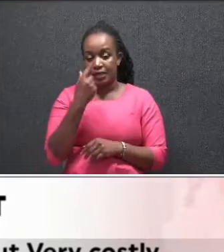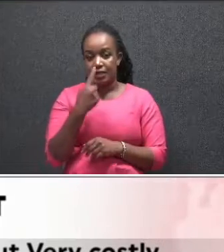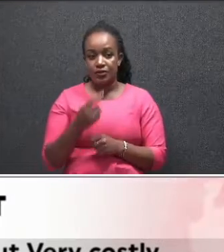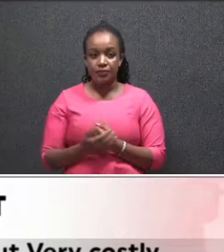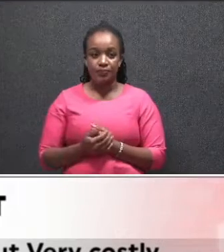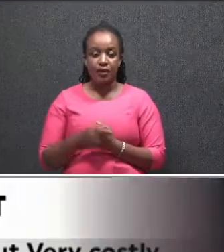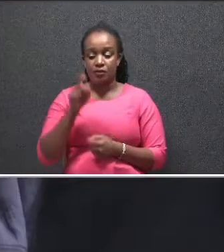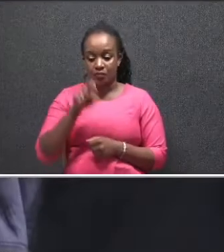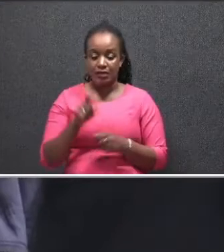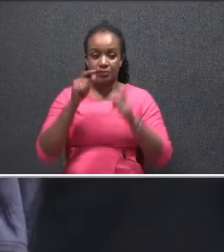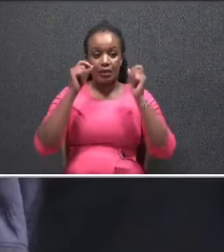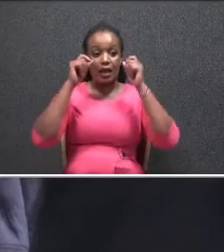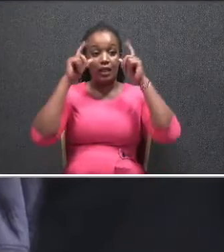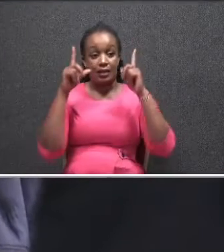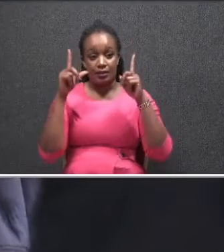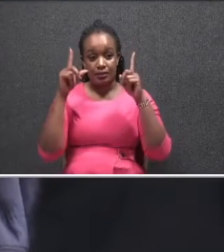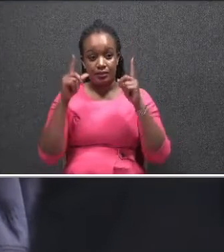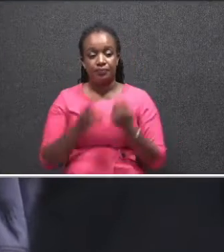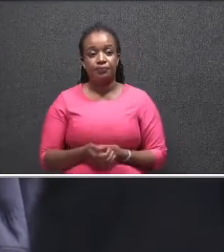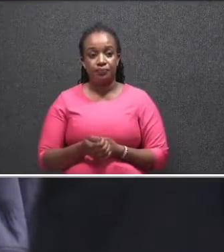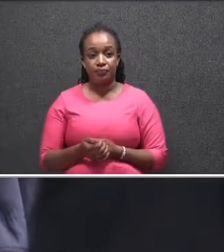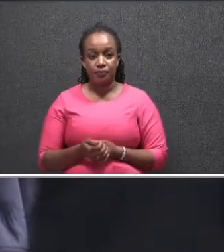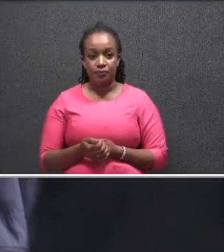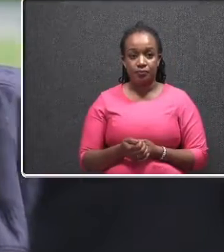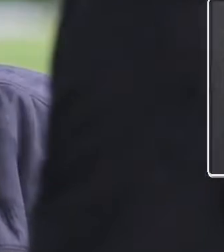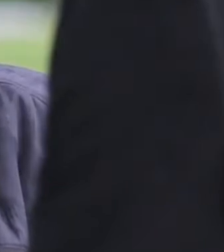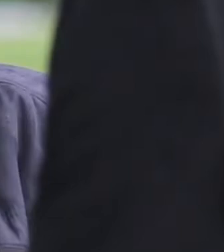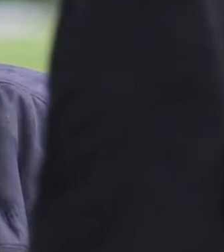always alert, not only seeing the